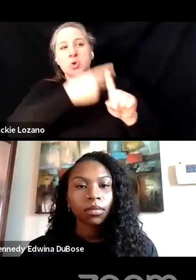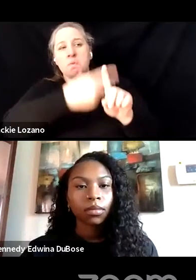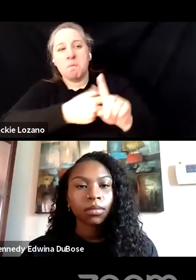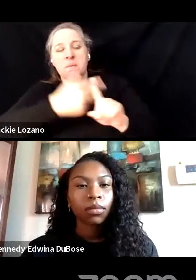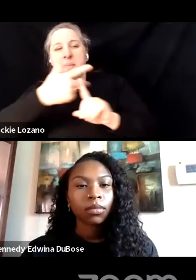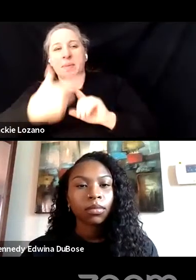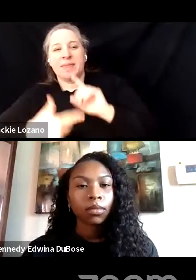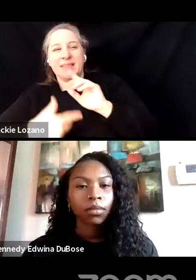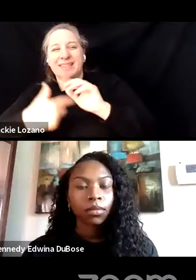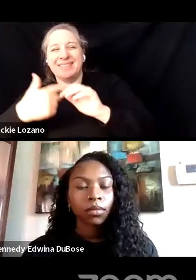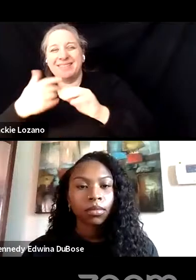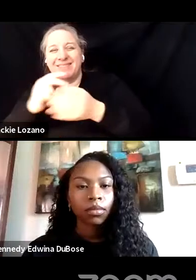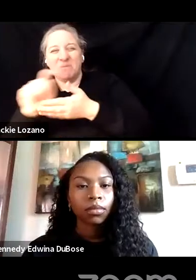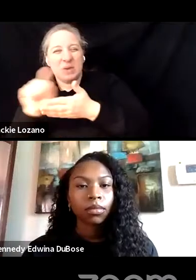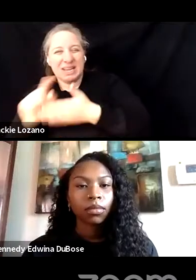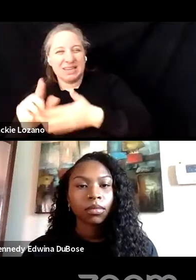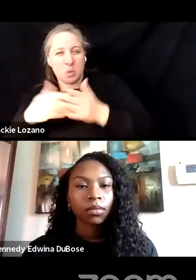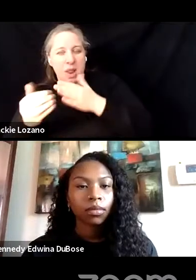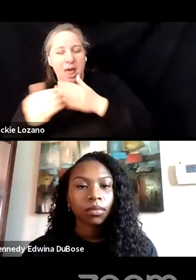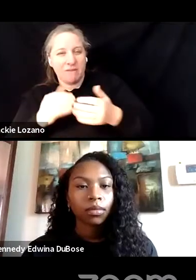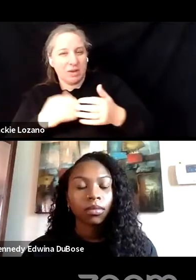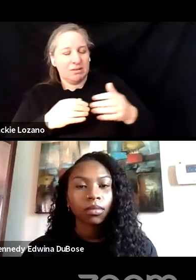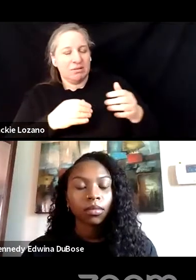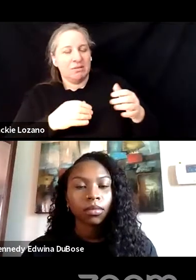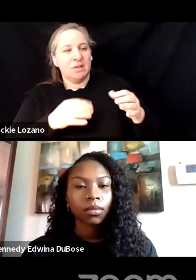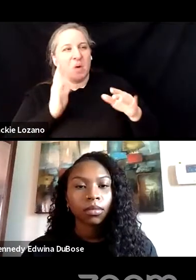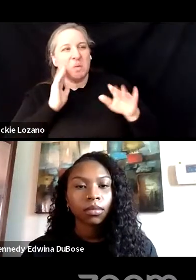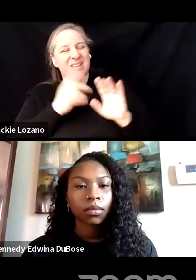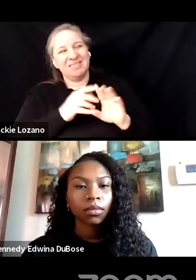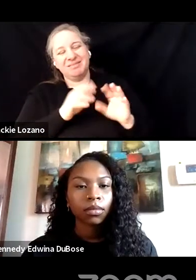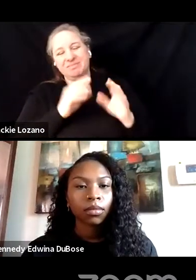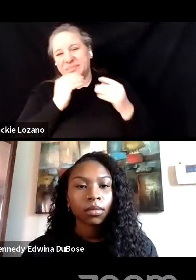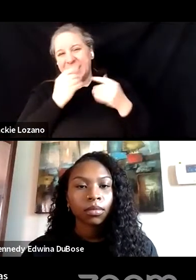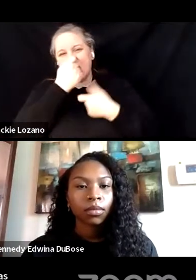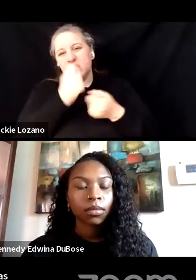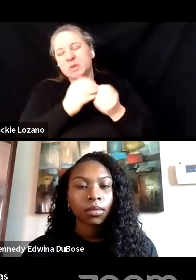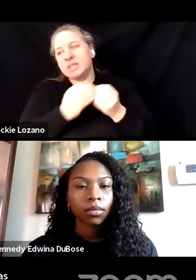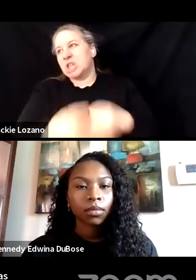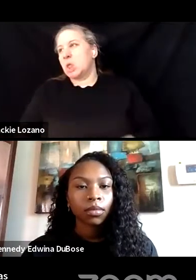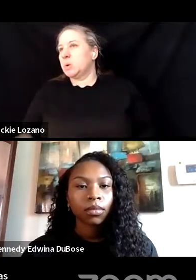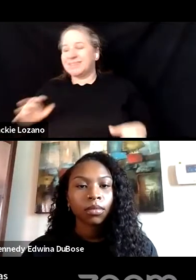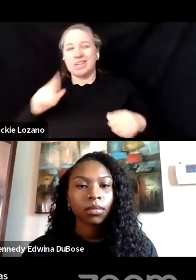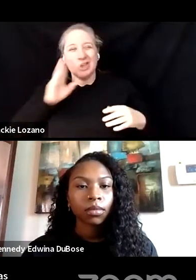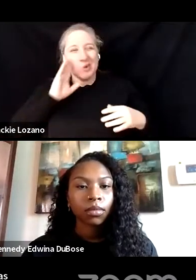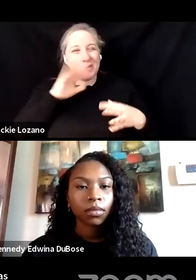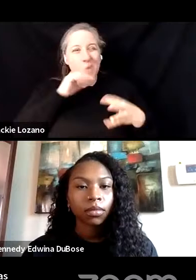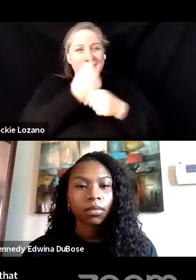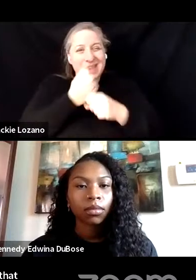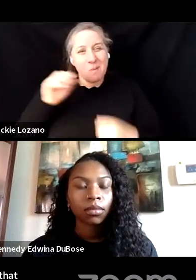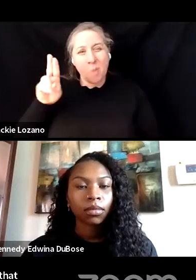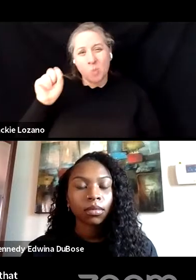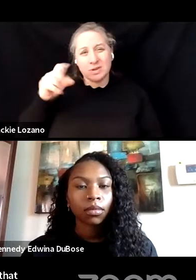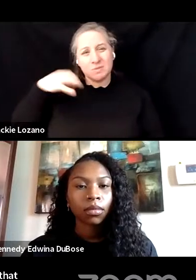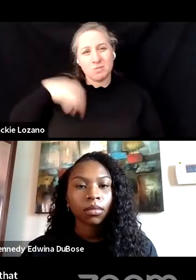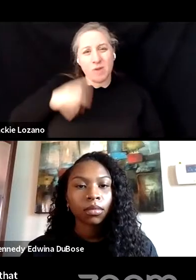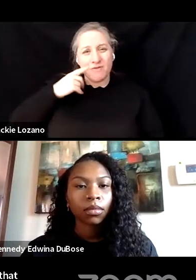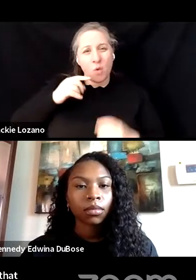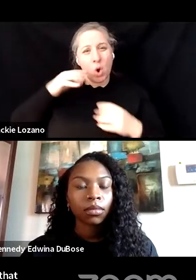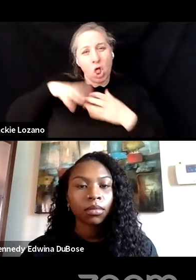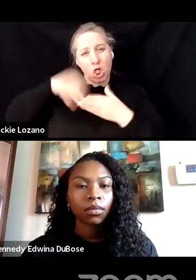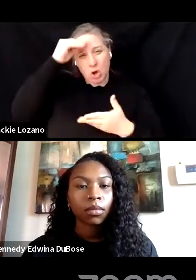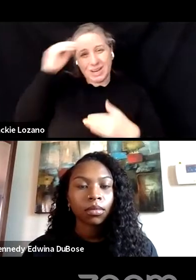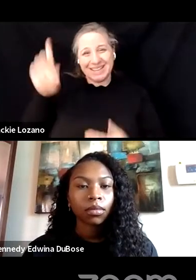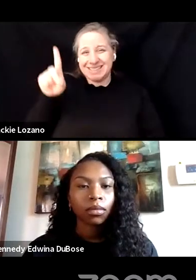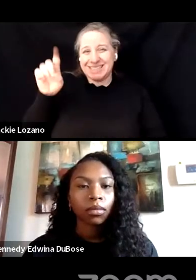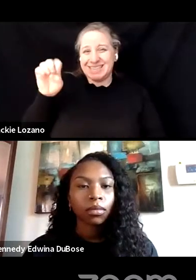longer vogue, where it's no longer something that you get bonus points for suddenly realizing that diversity, equity, and inclusion